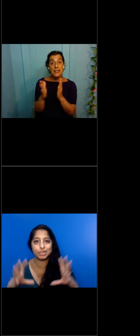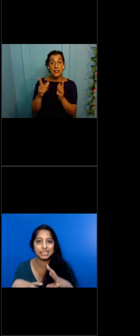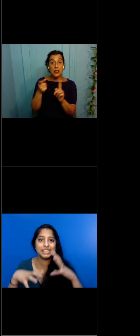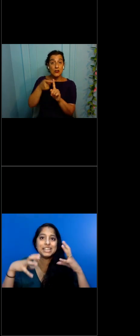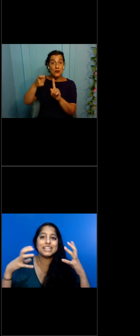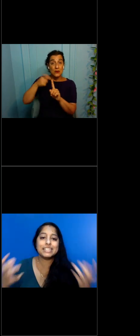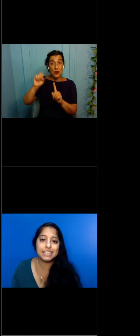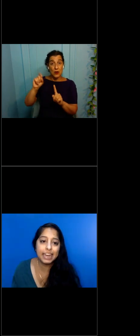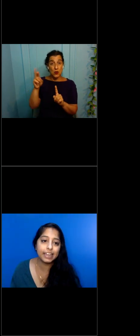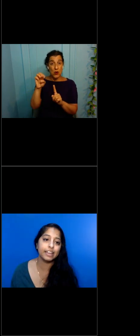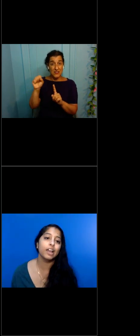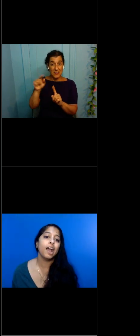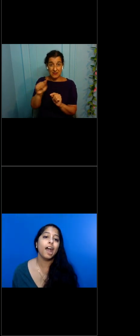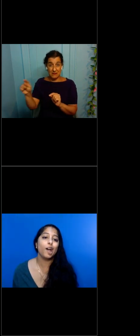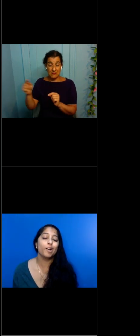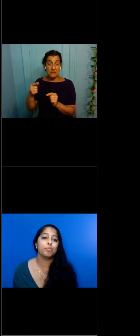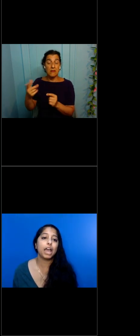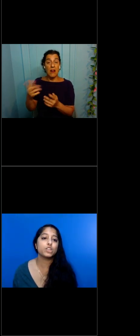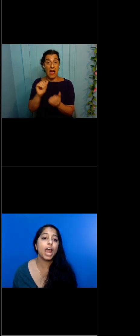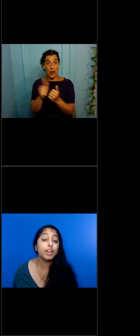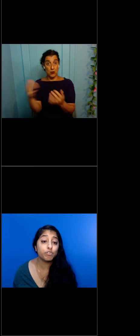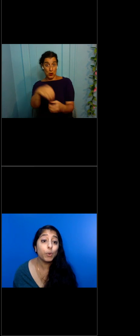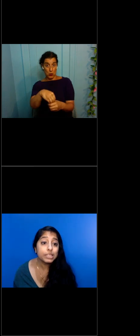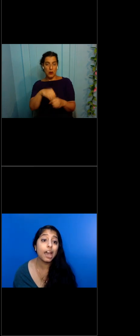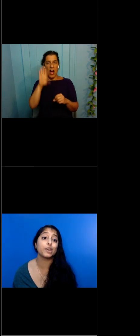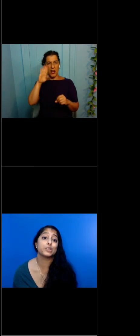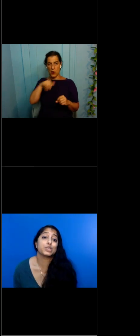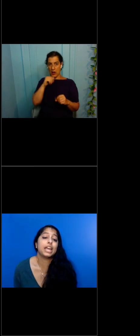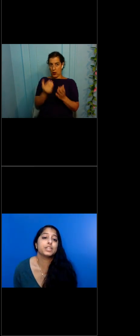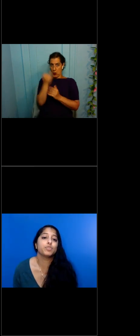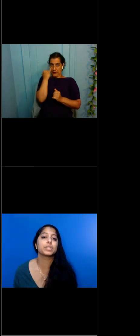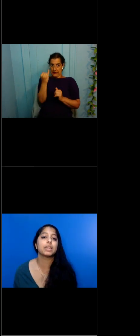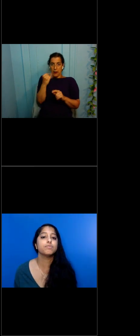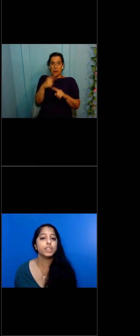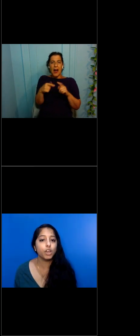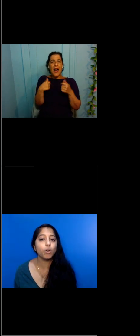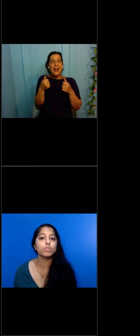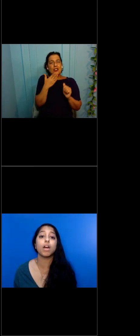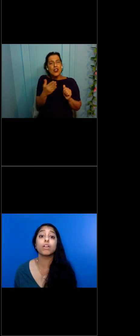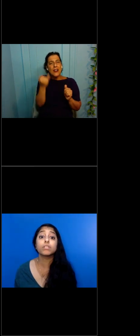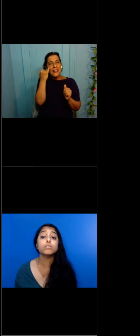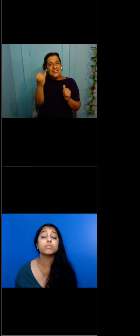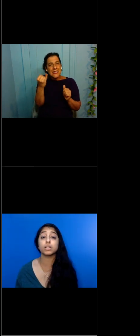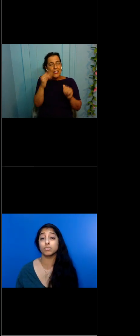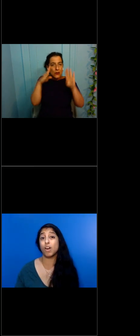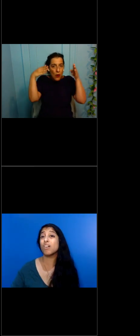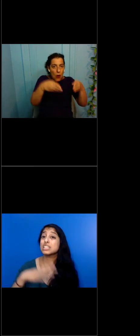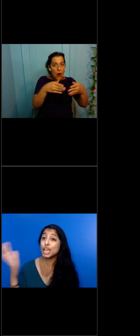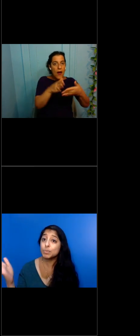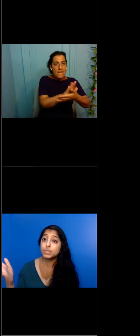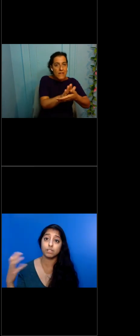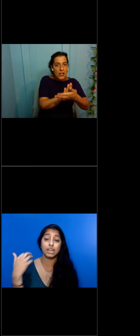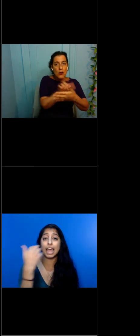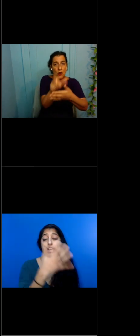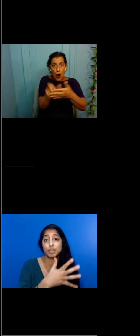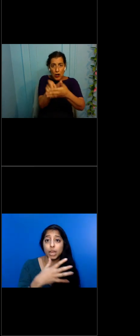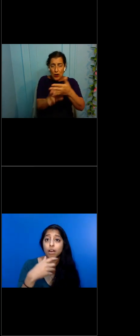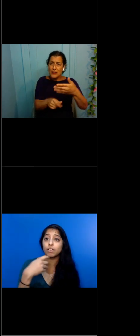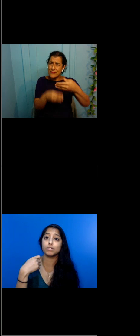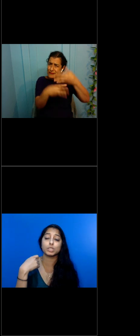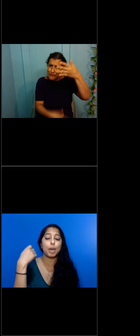but I just want to state it. I try to focus on, or it's a good idea to focus on videos, articles of all types,